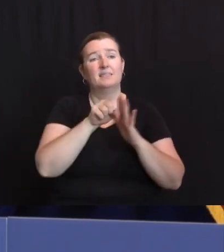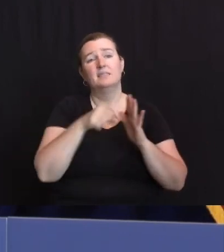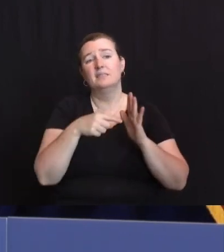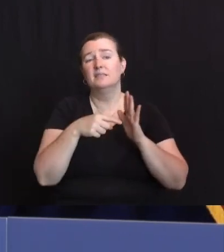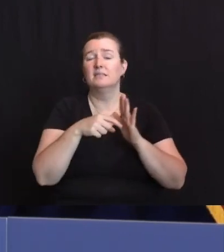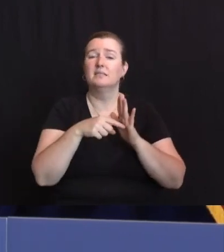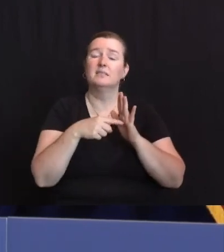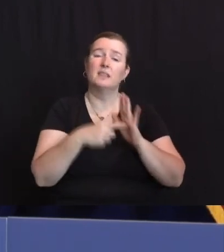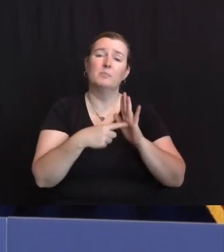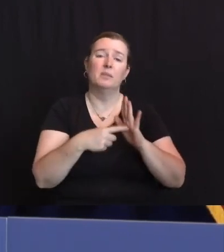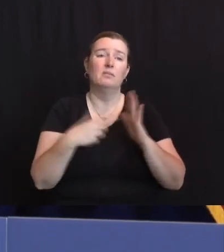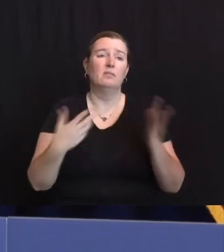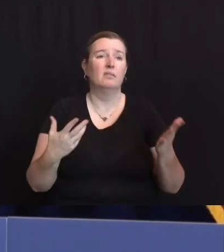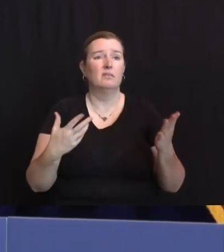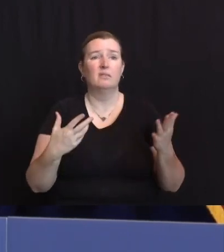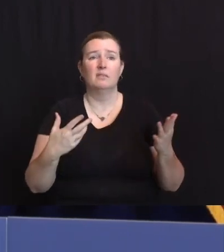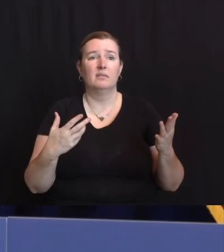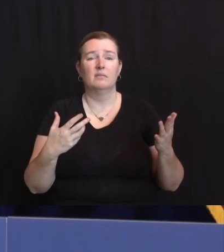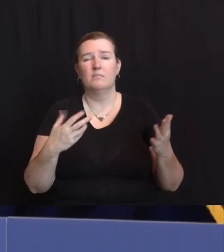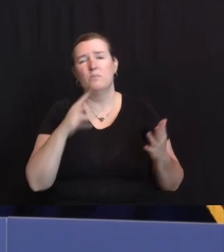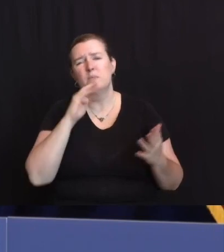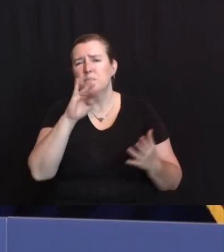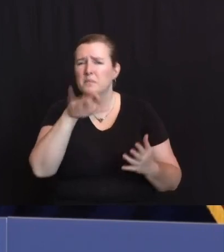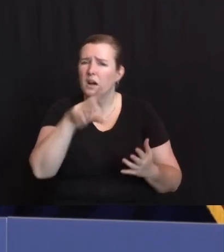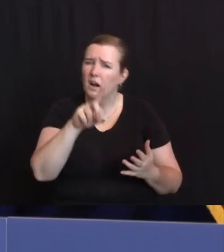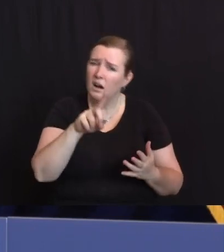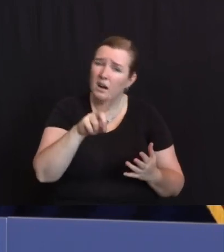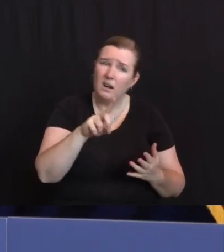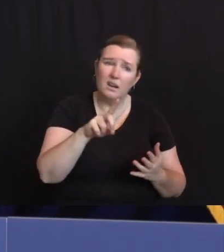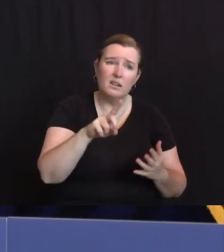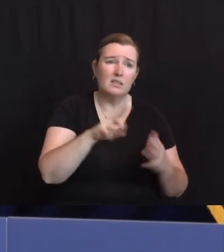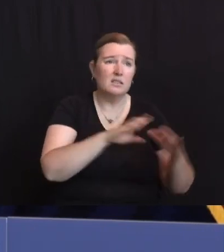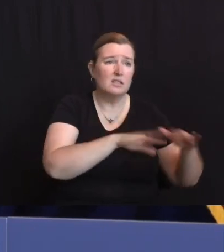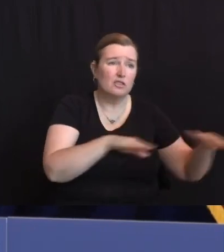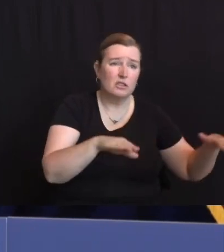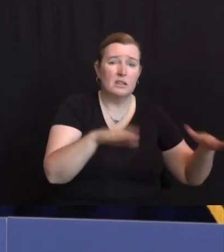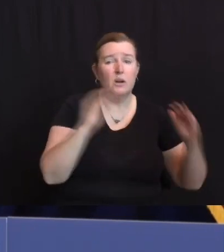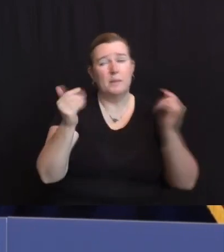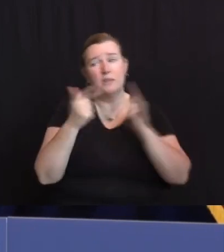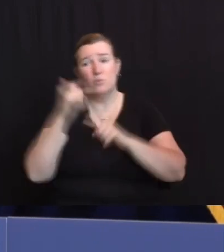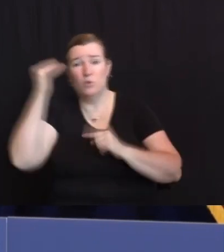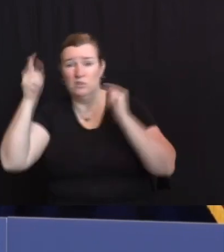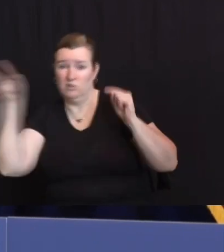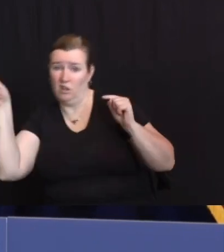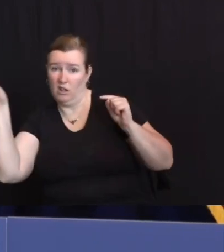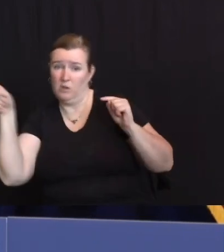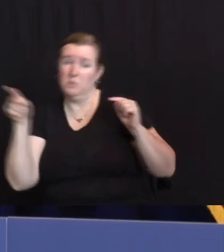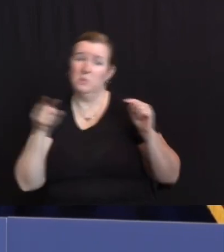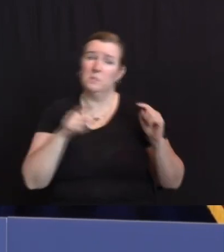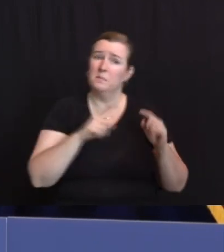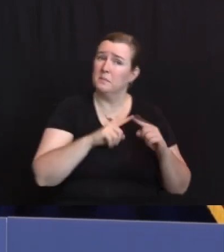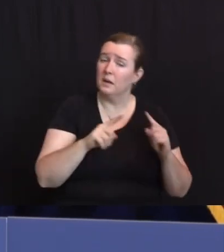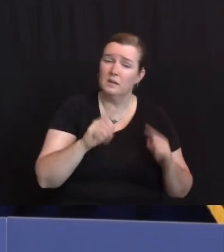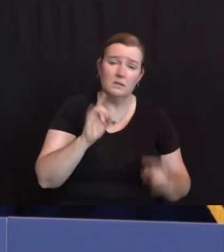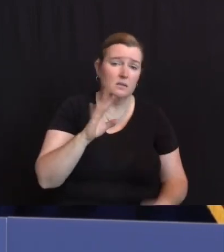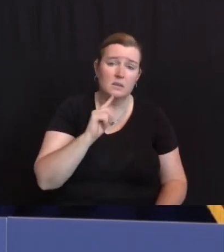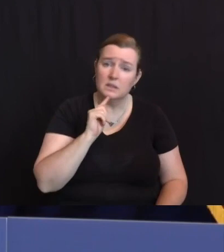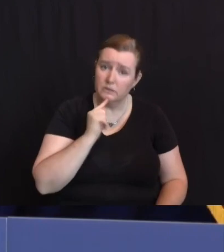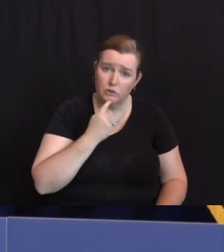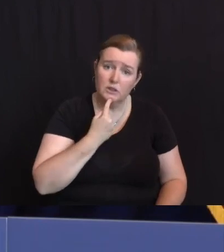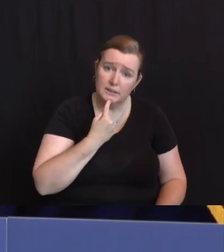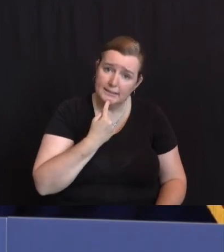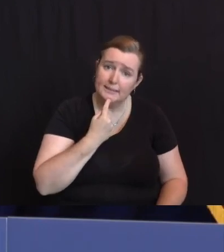are milder in children compared with adults, we do see more severe cases and even deaths in this